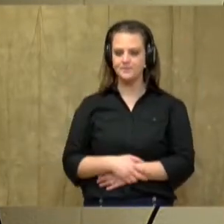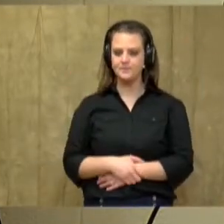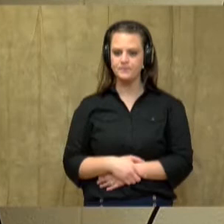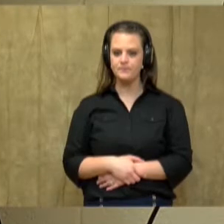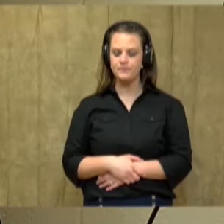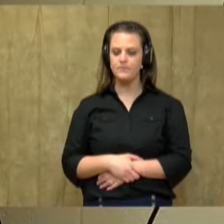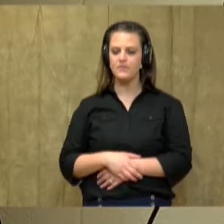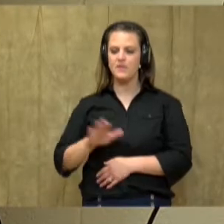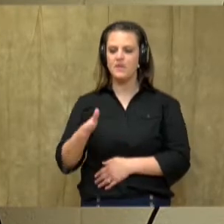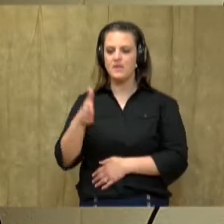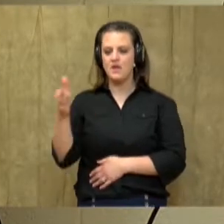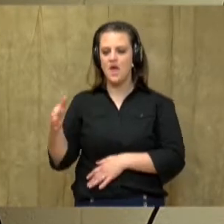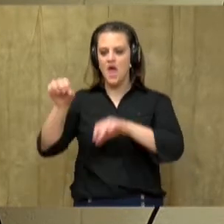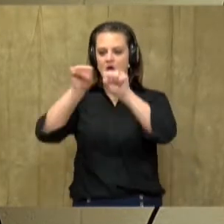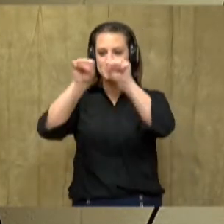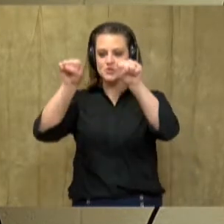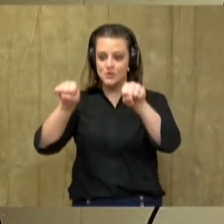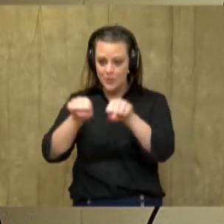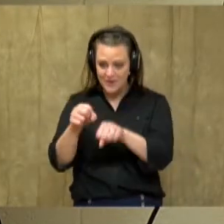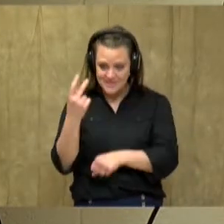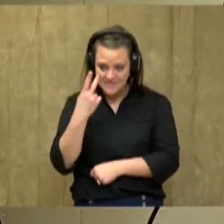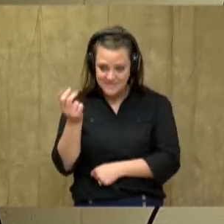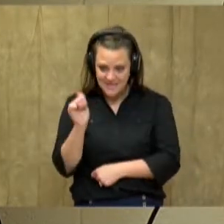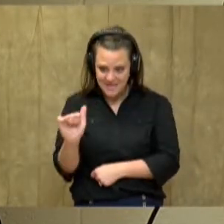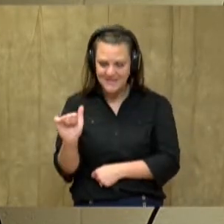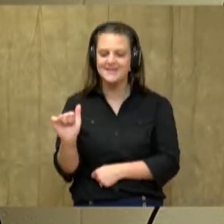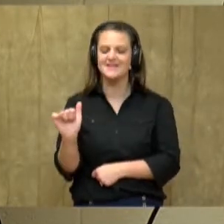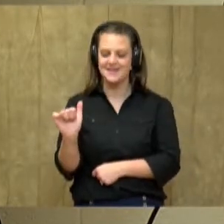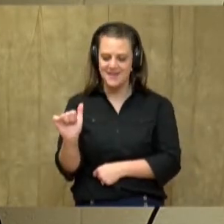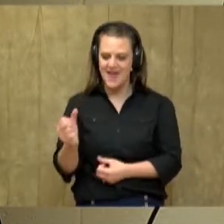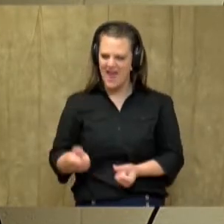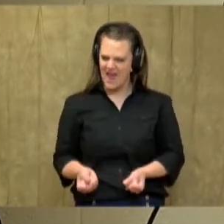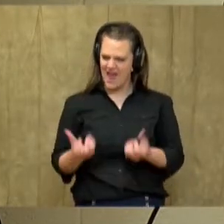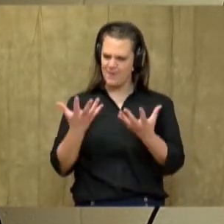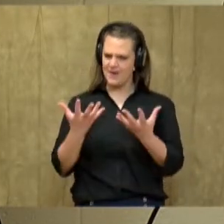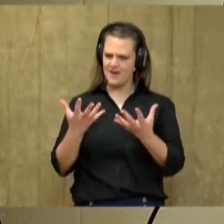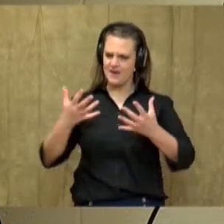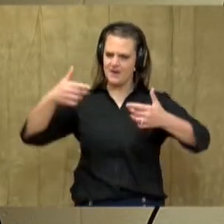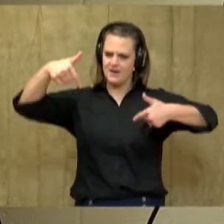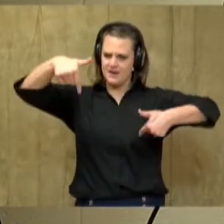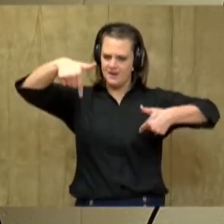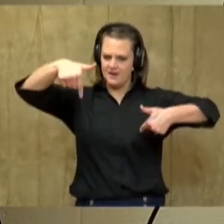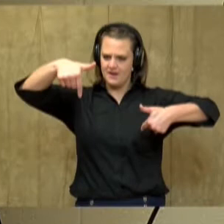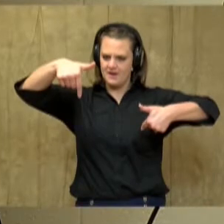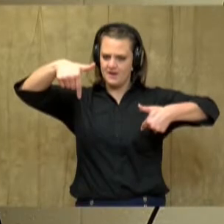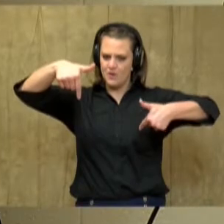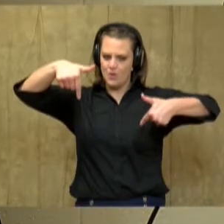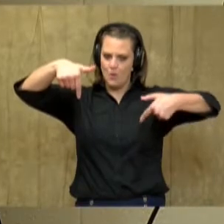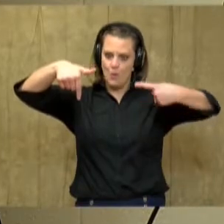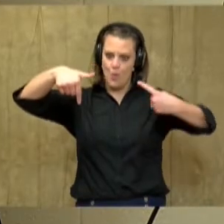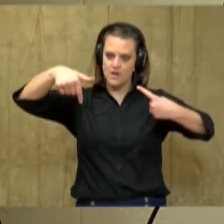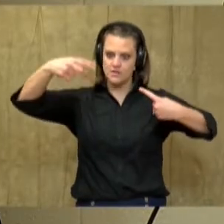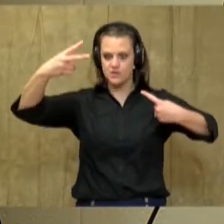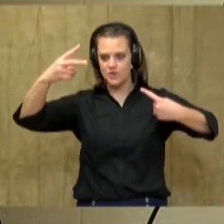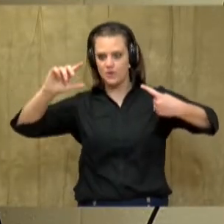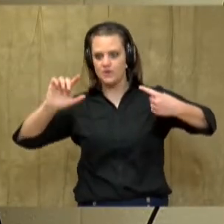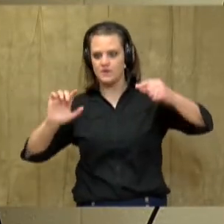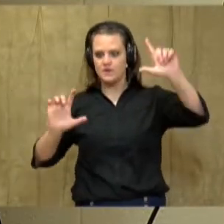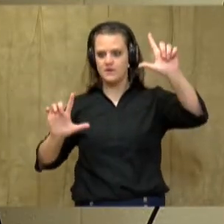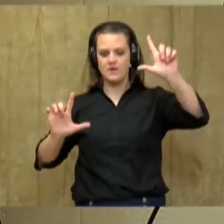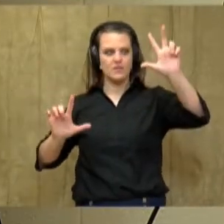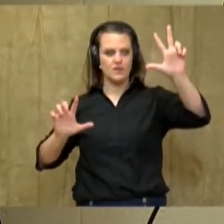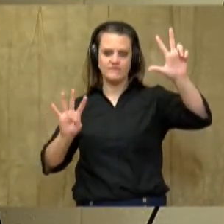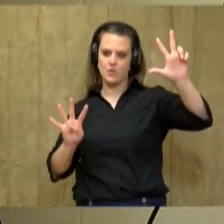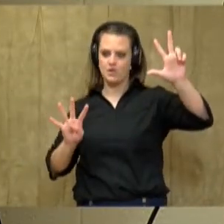right angles? We do, don't we? How many right angles are in a square? 4 right